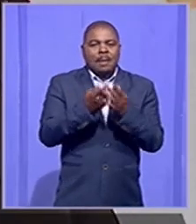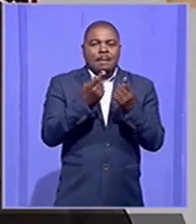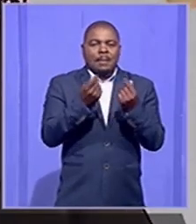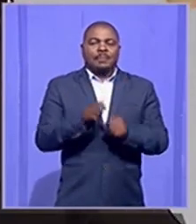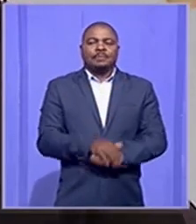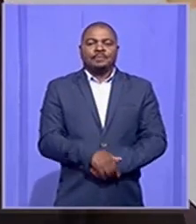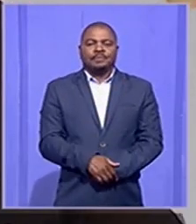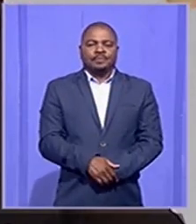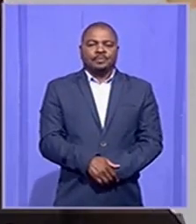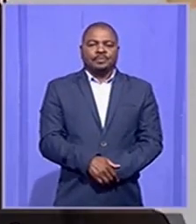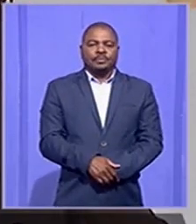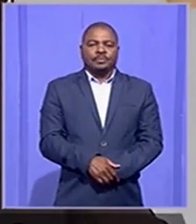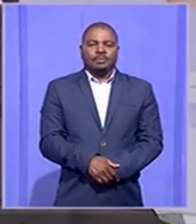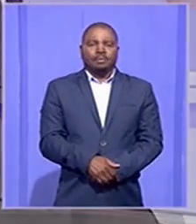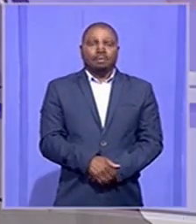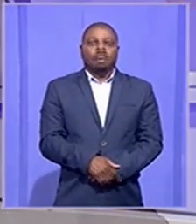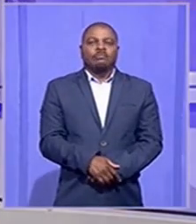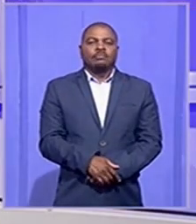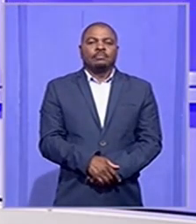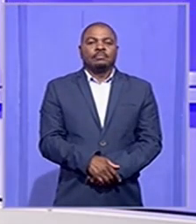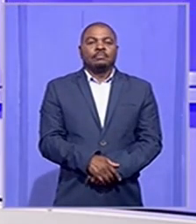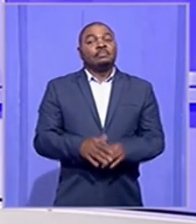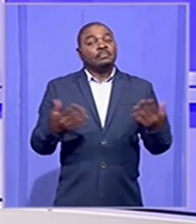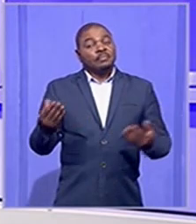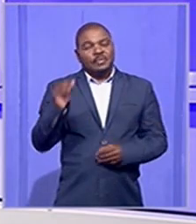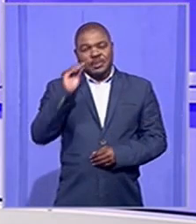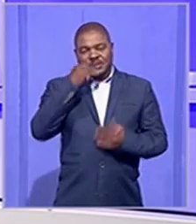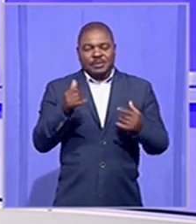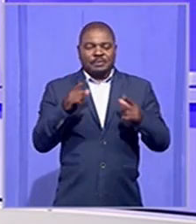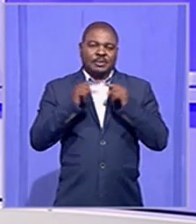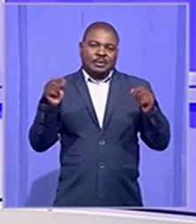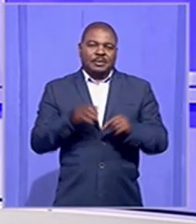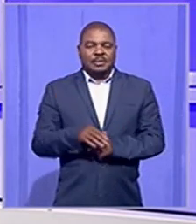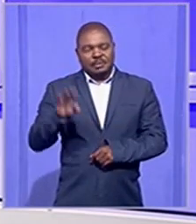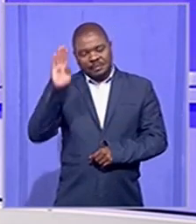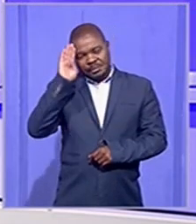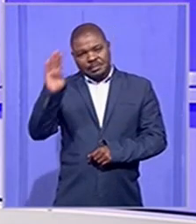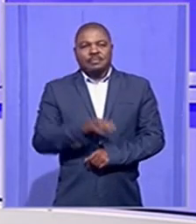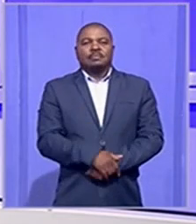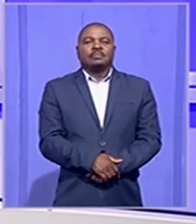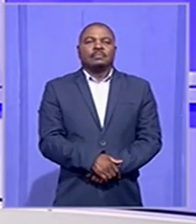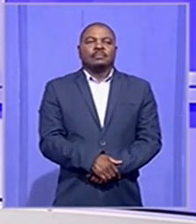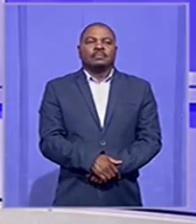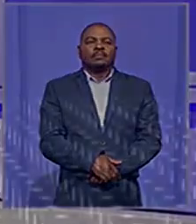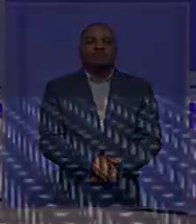Motho wa tsho di ne di le kalo tsa segompieno sa sentle.